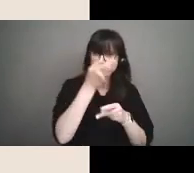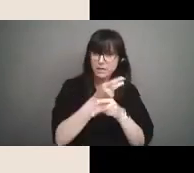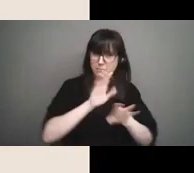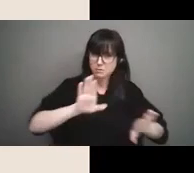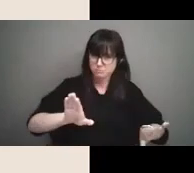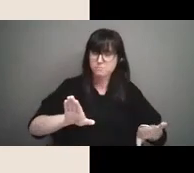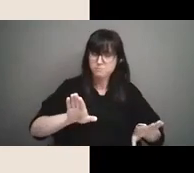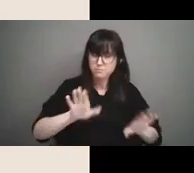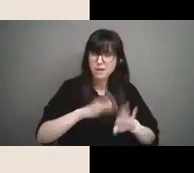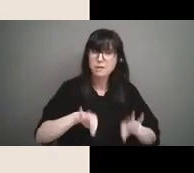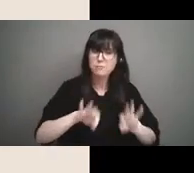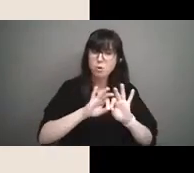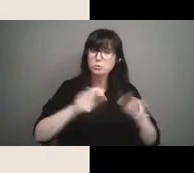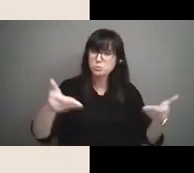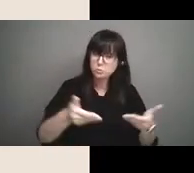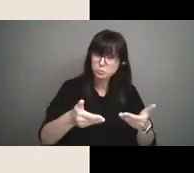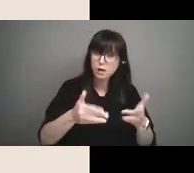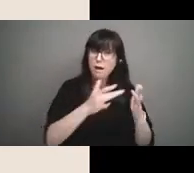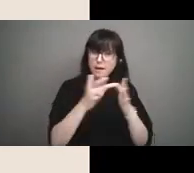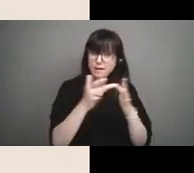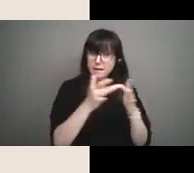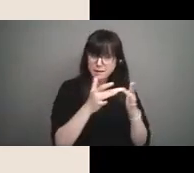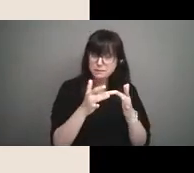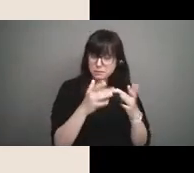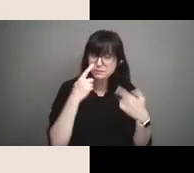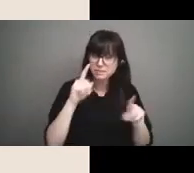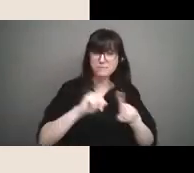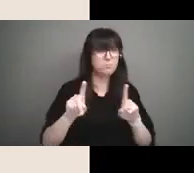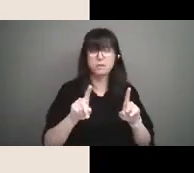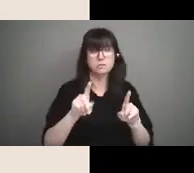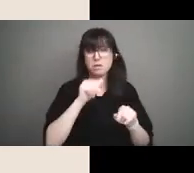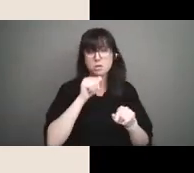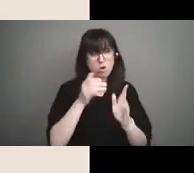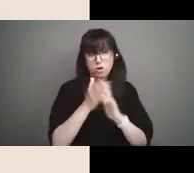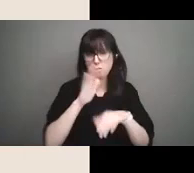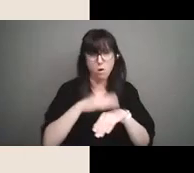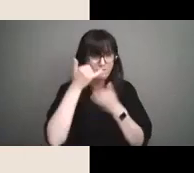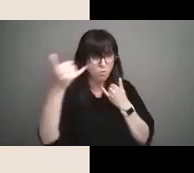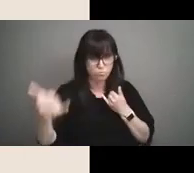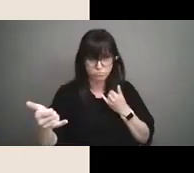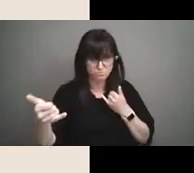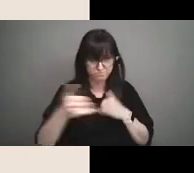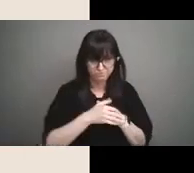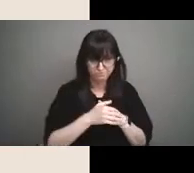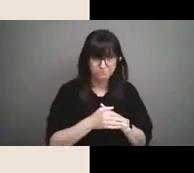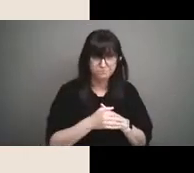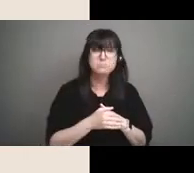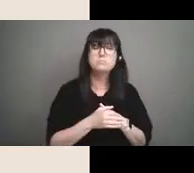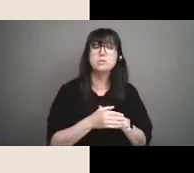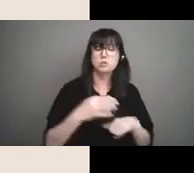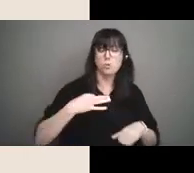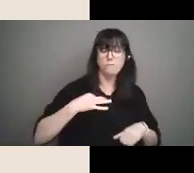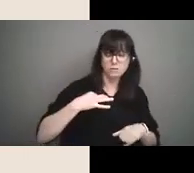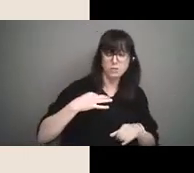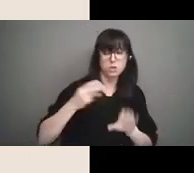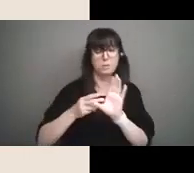to make those connections happen, which they did, but offline. So both the volunteers and participants